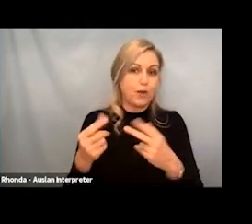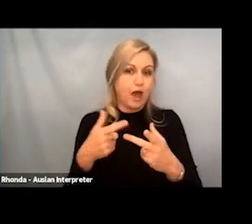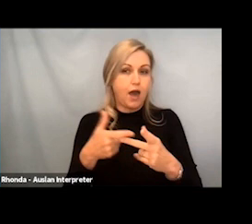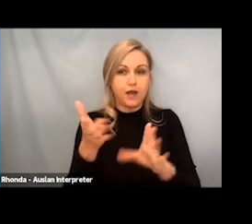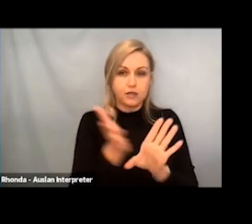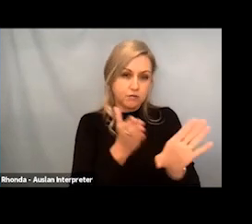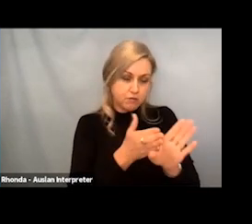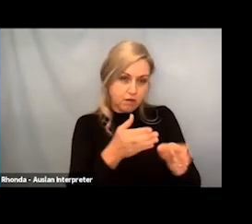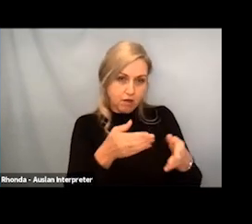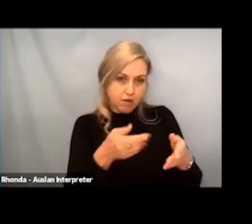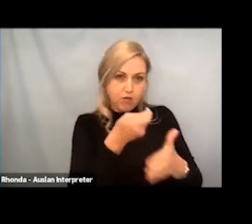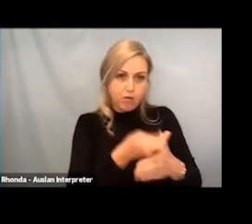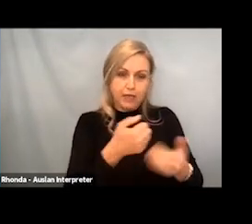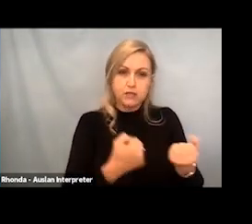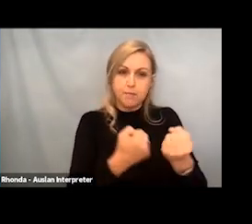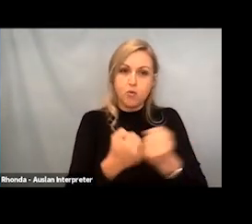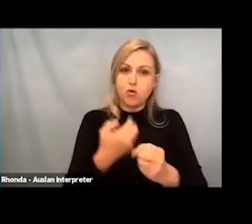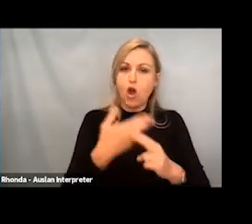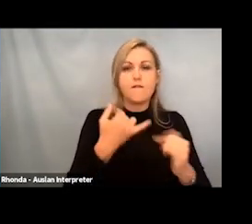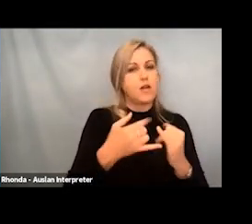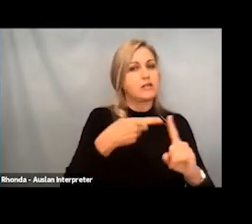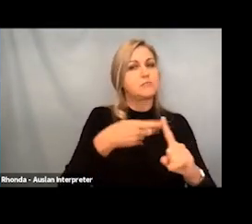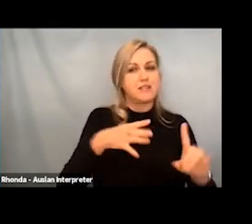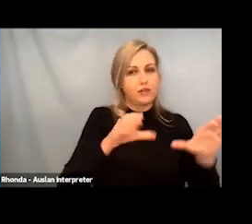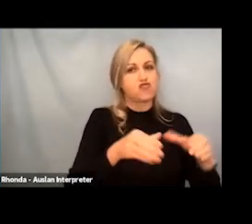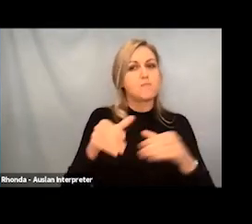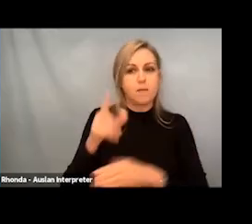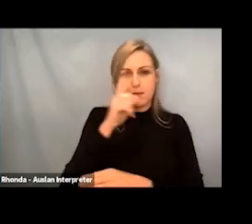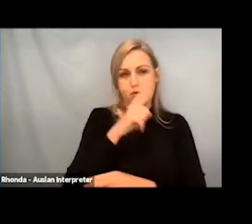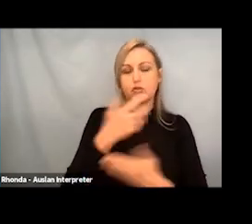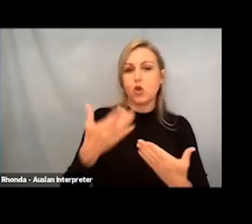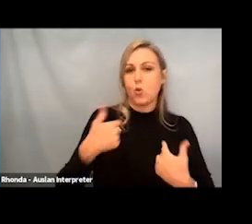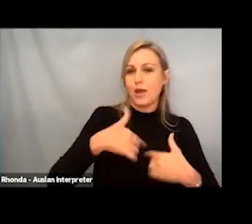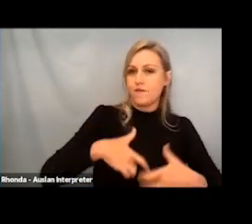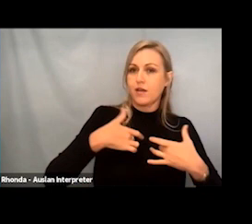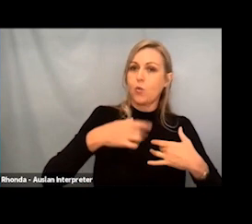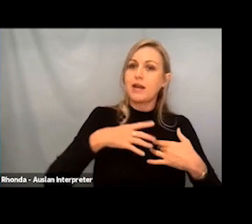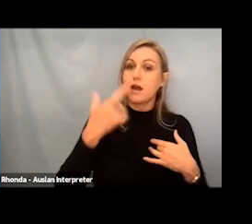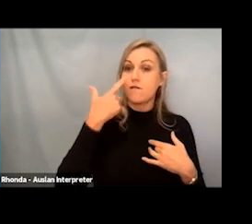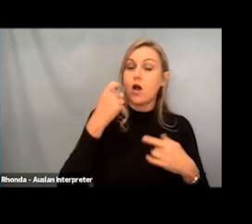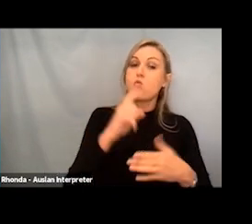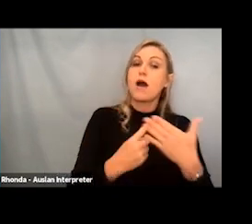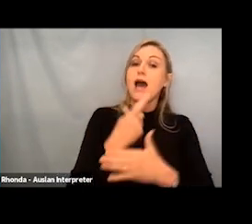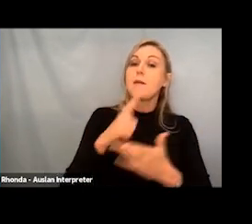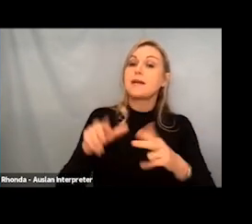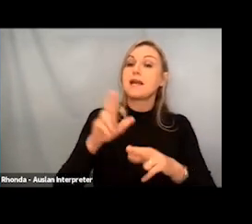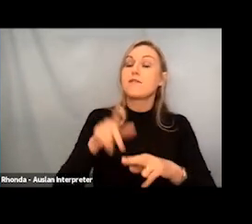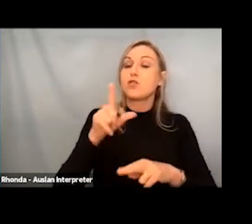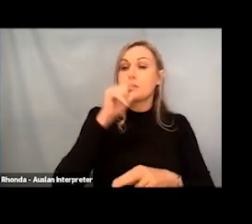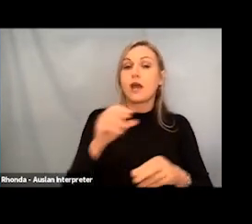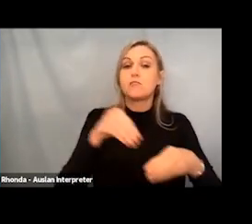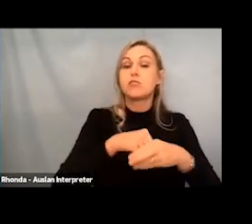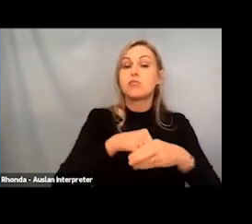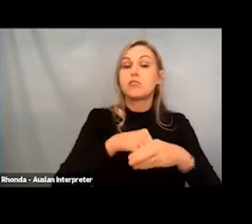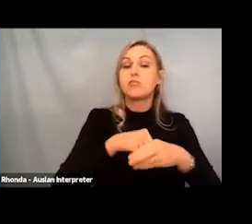support on very specific populations. So what we felt was that we need to see what happens if you were to put this into routine clinical